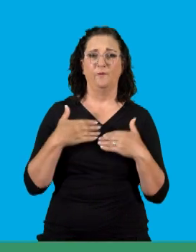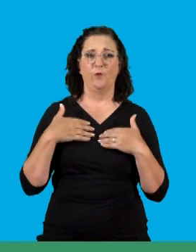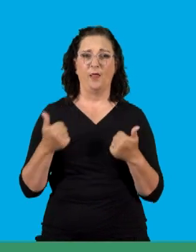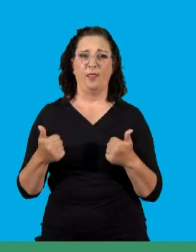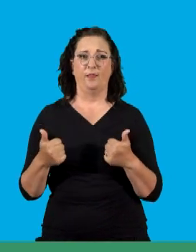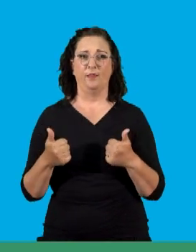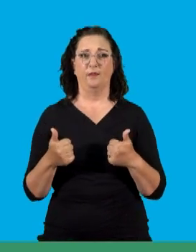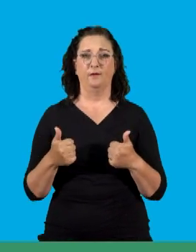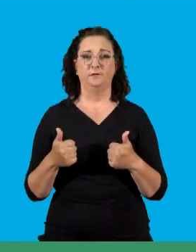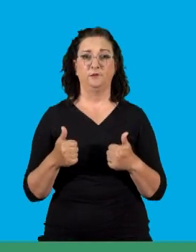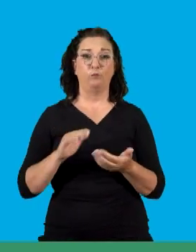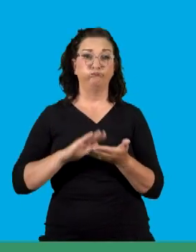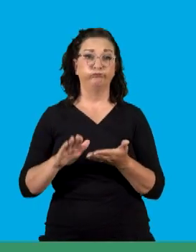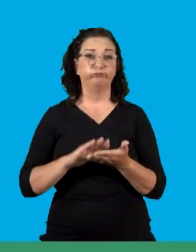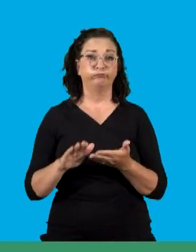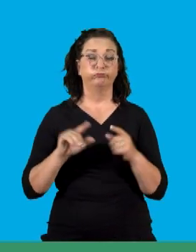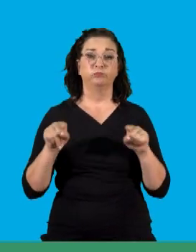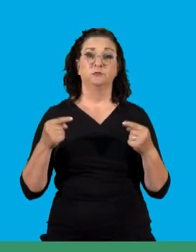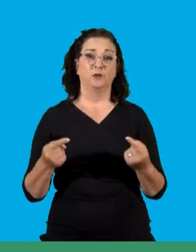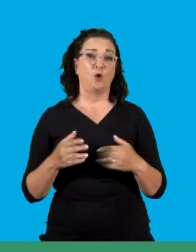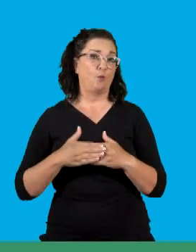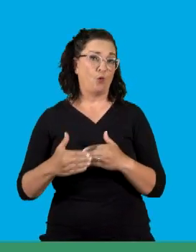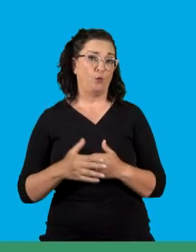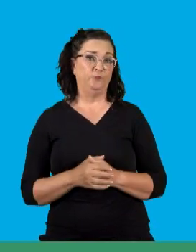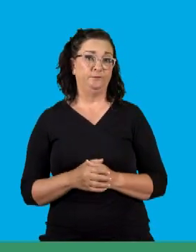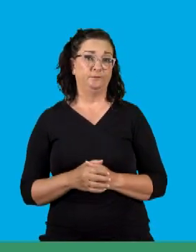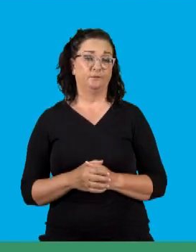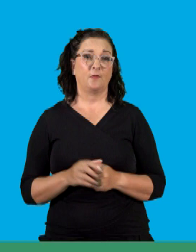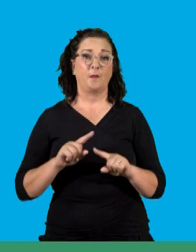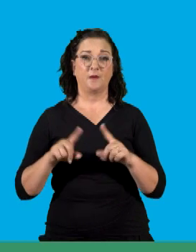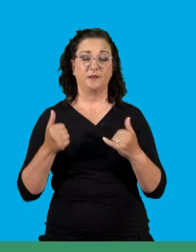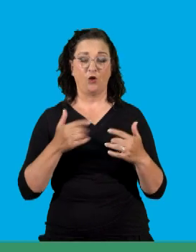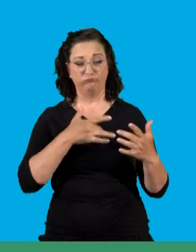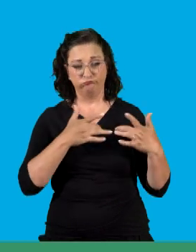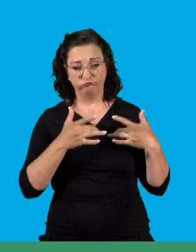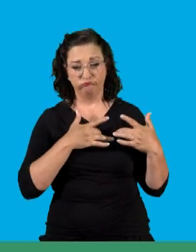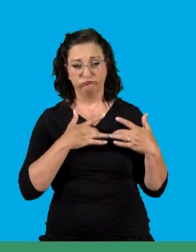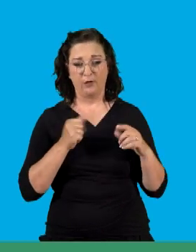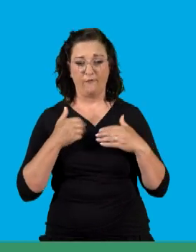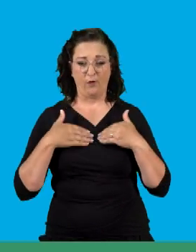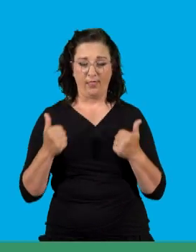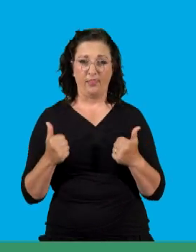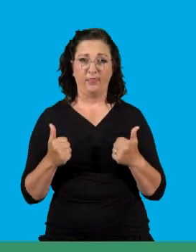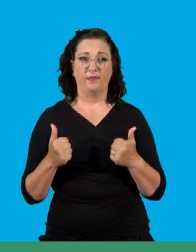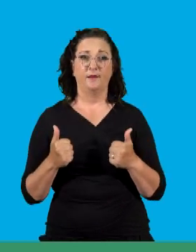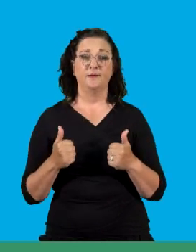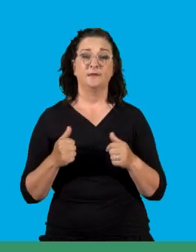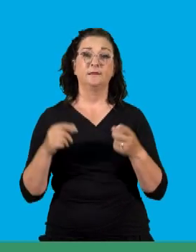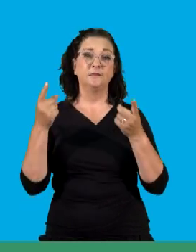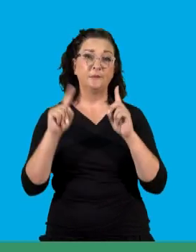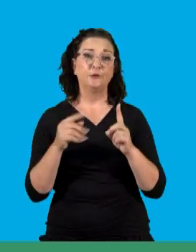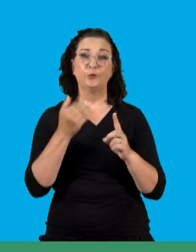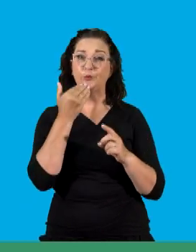staff cannot be motivated if they are concerned about their health, particularly those who are